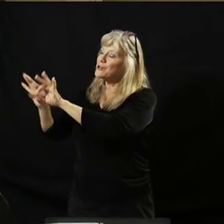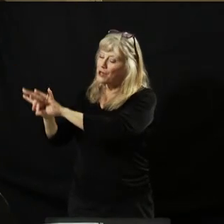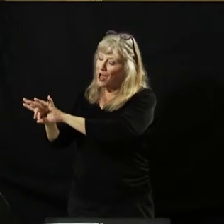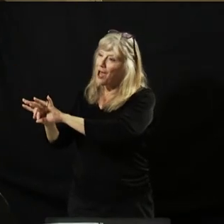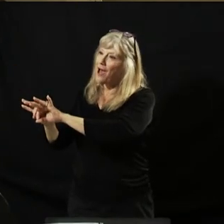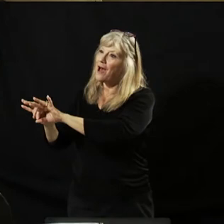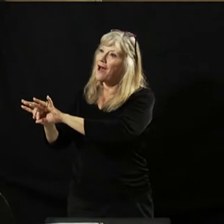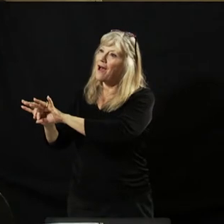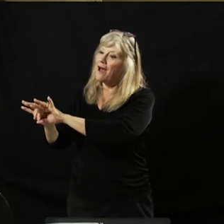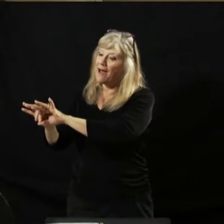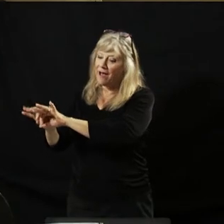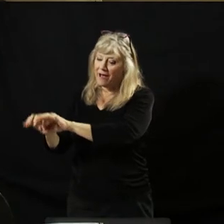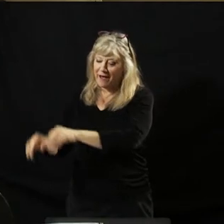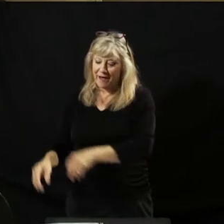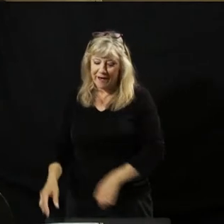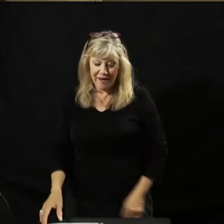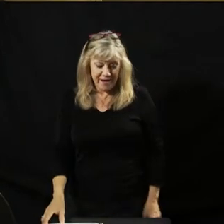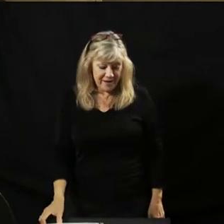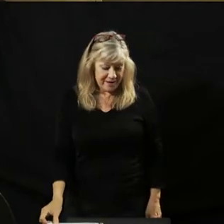and